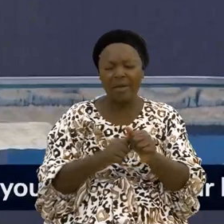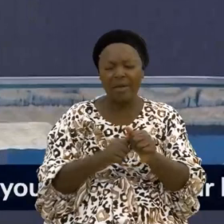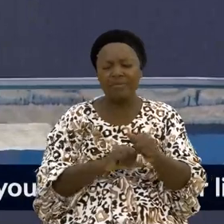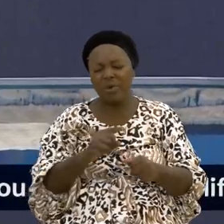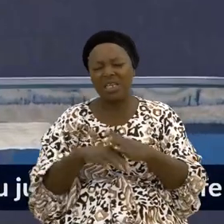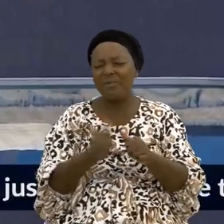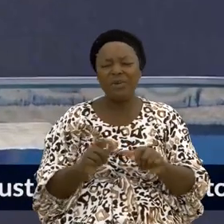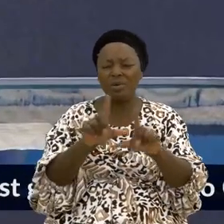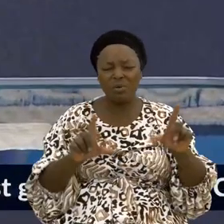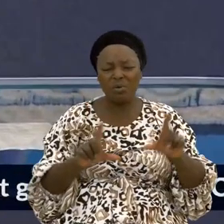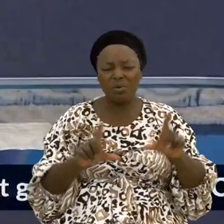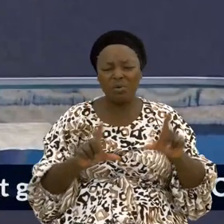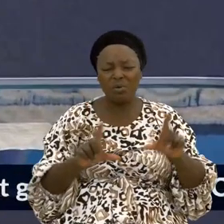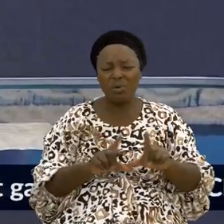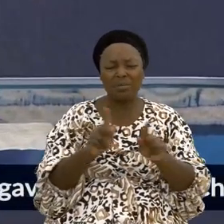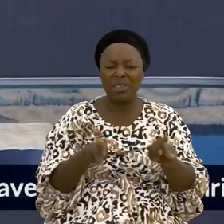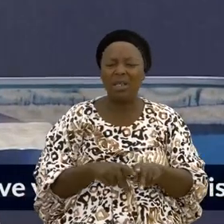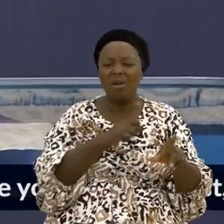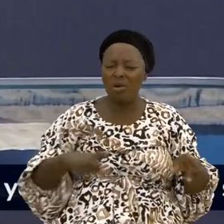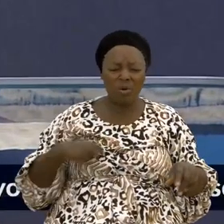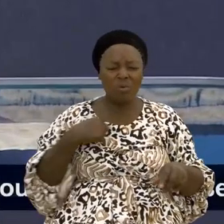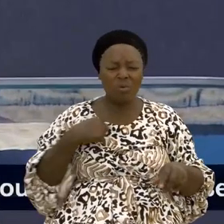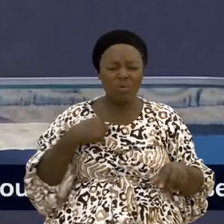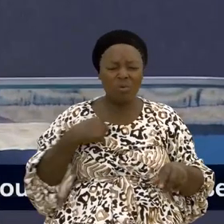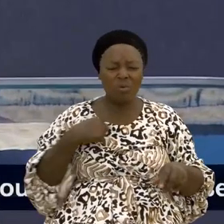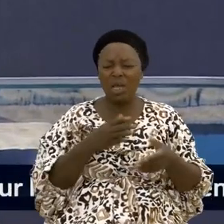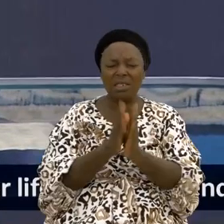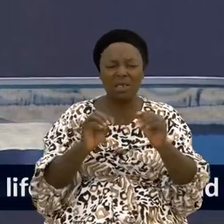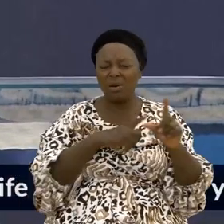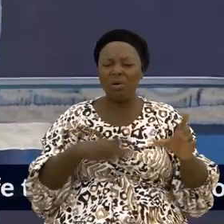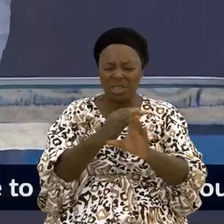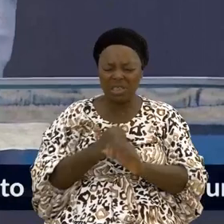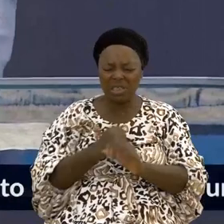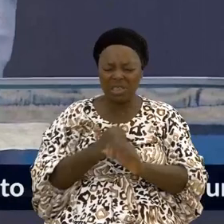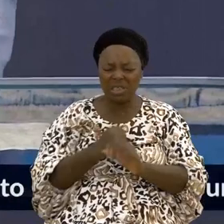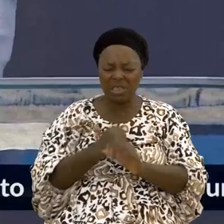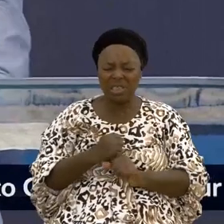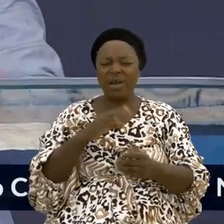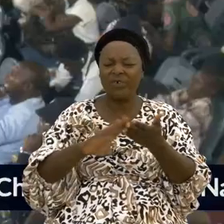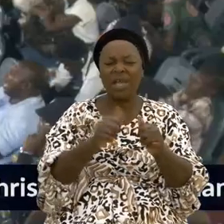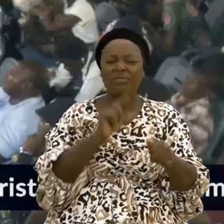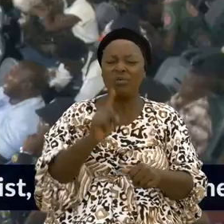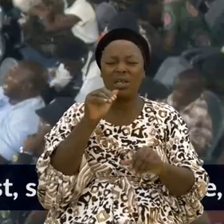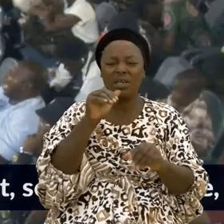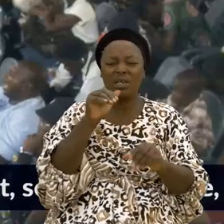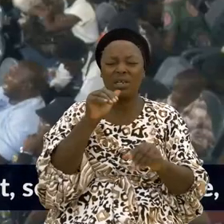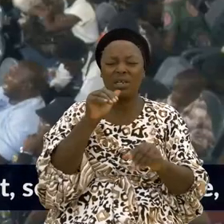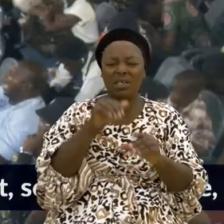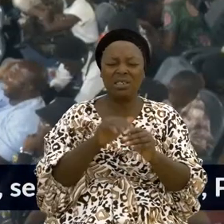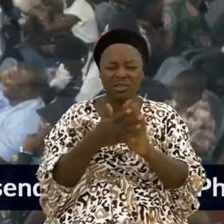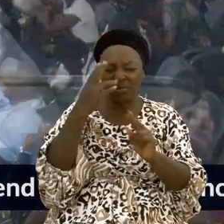locality, we're asking, O Lord, receive and forgive everyone in Jesus'